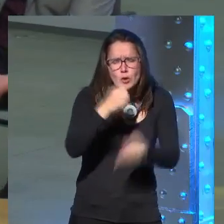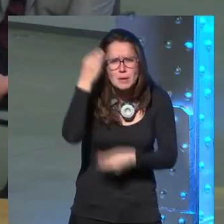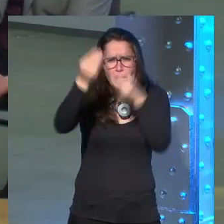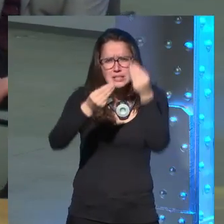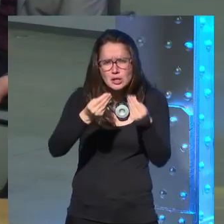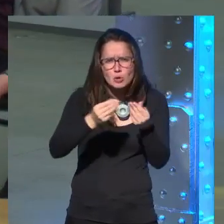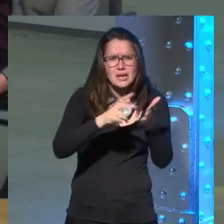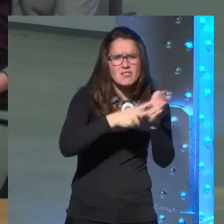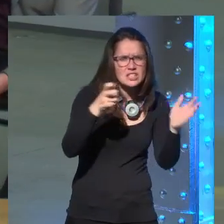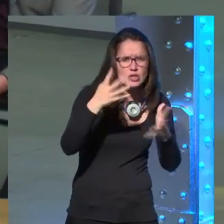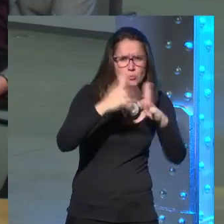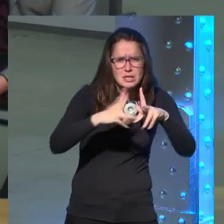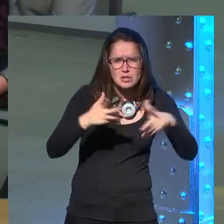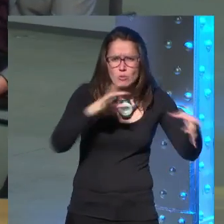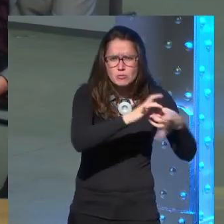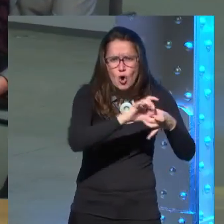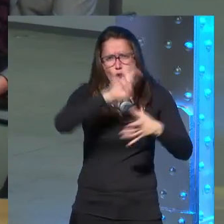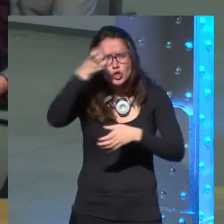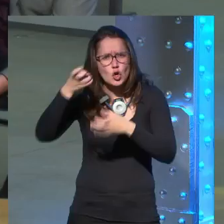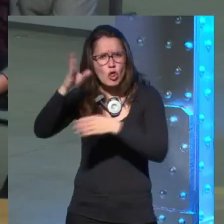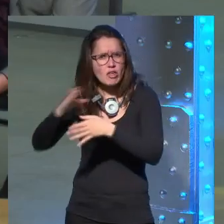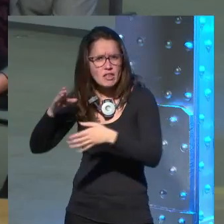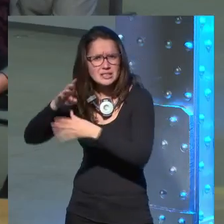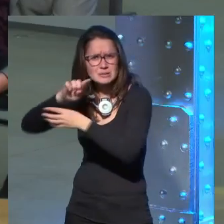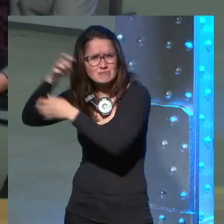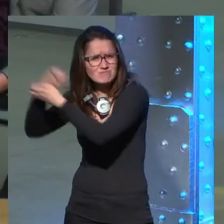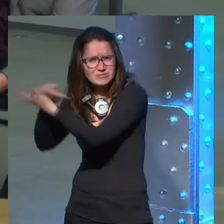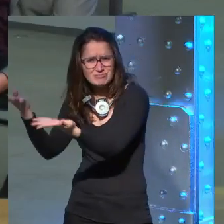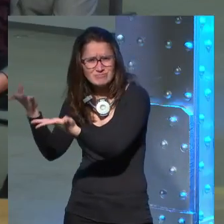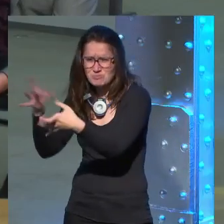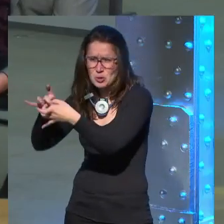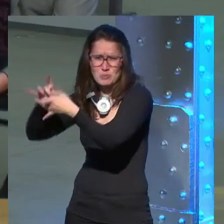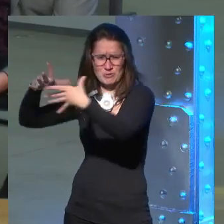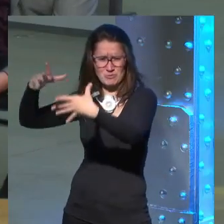everything, but do you think that it is more of an approach of a